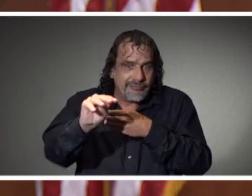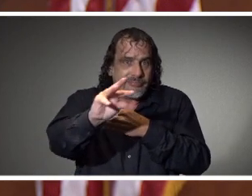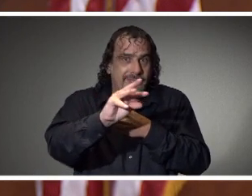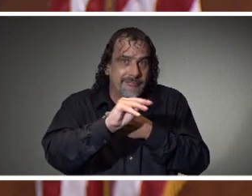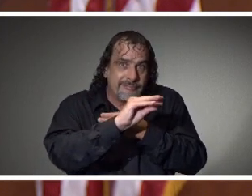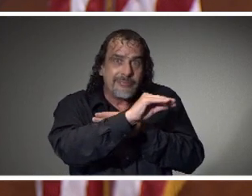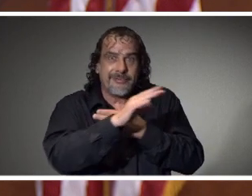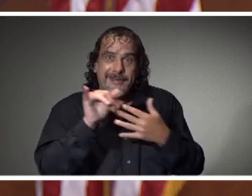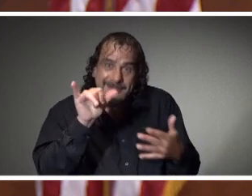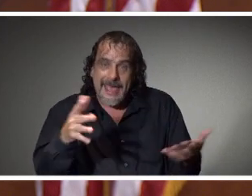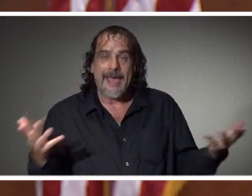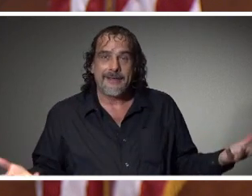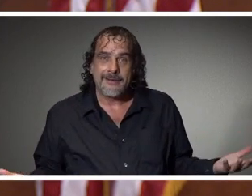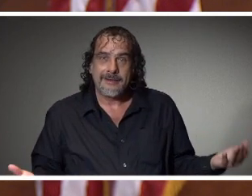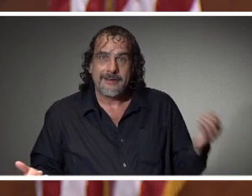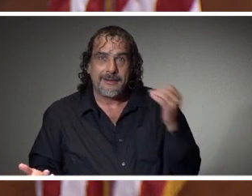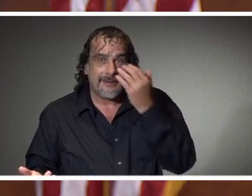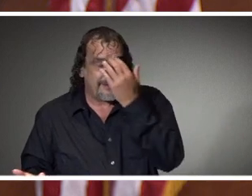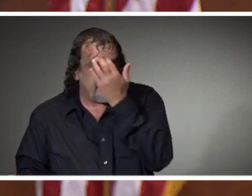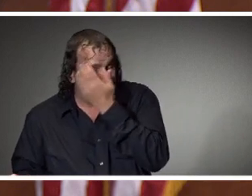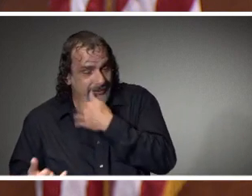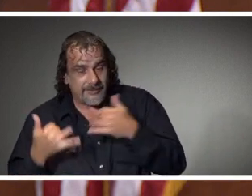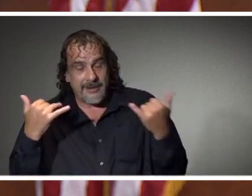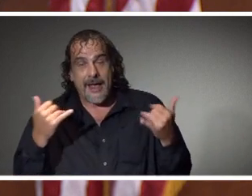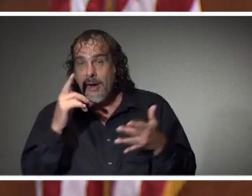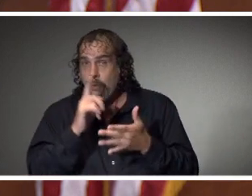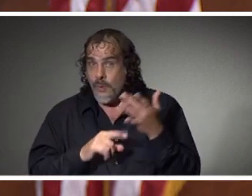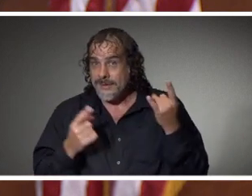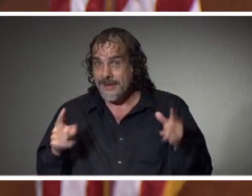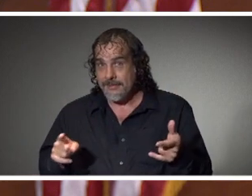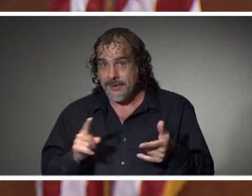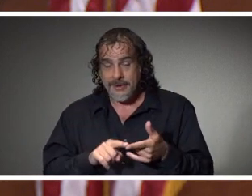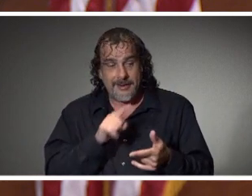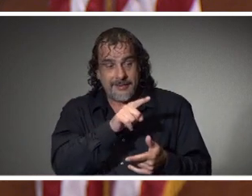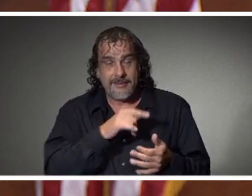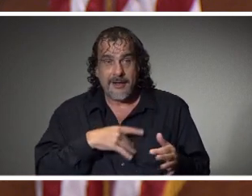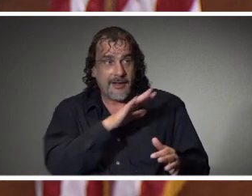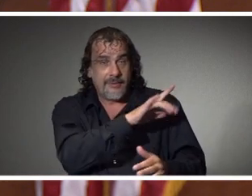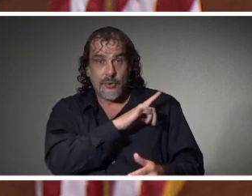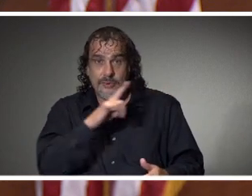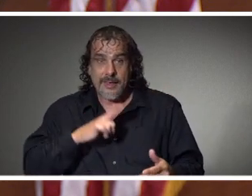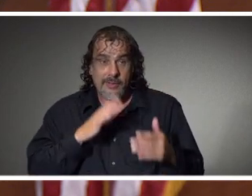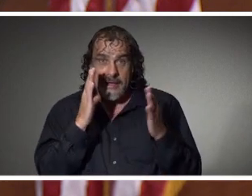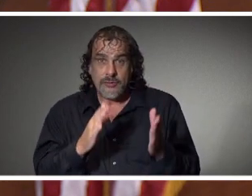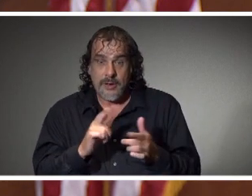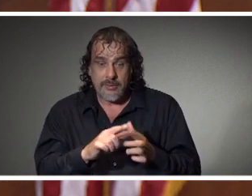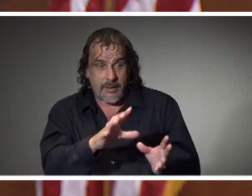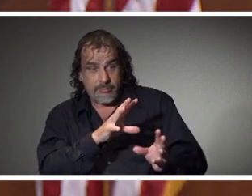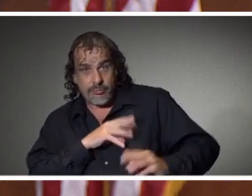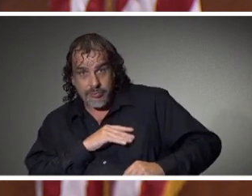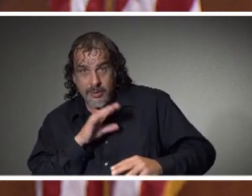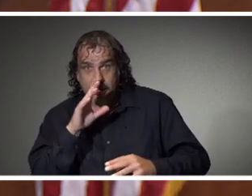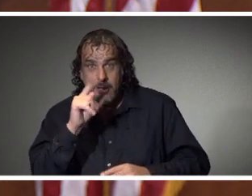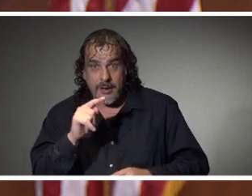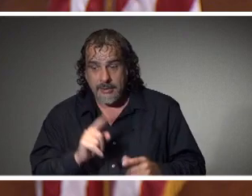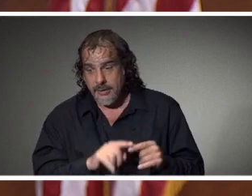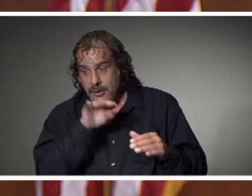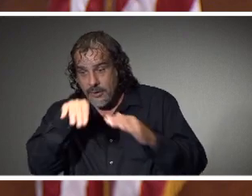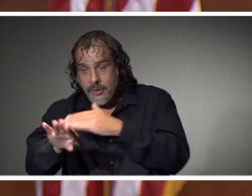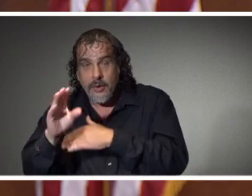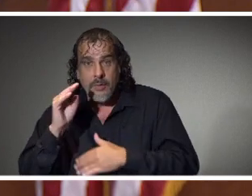we're seeing now, I'm afraid, is some of those individuals that have contracted the virus have